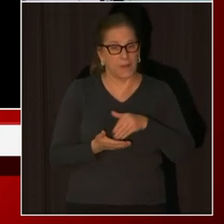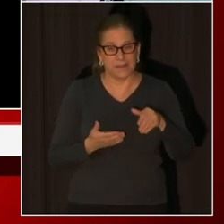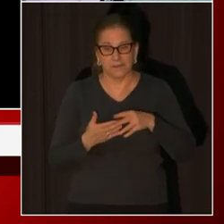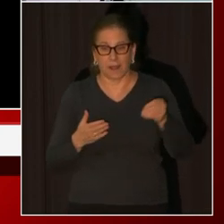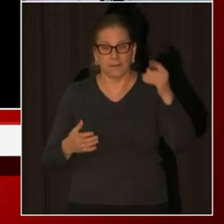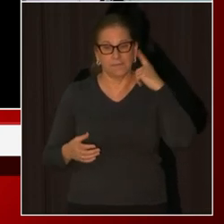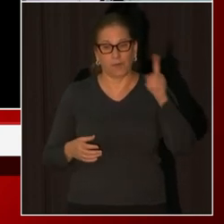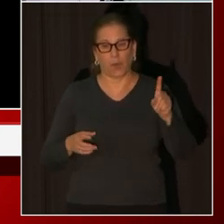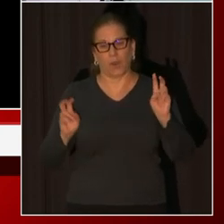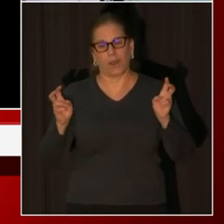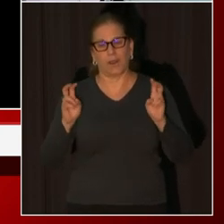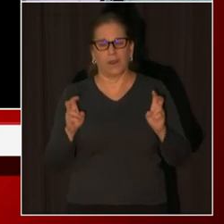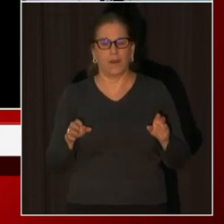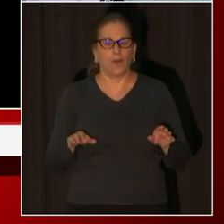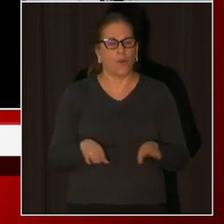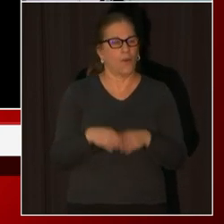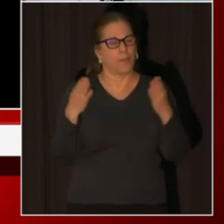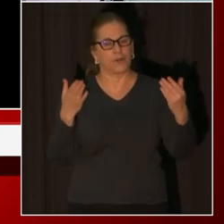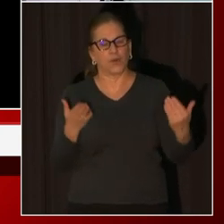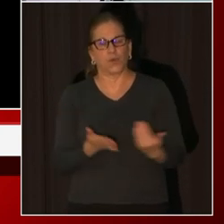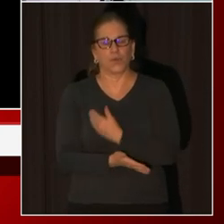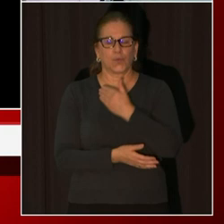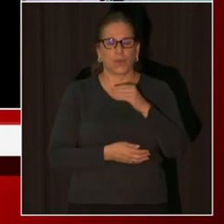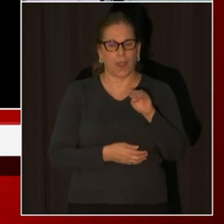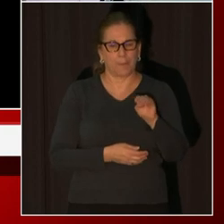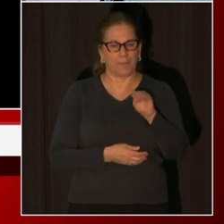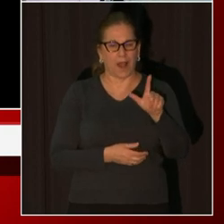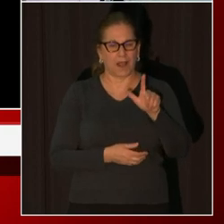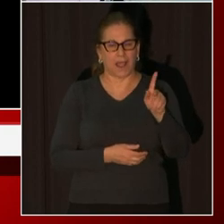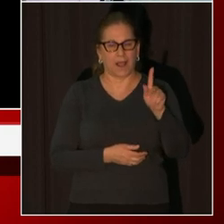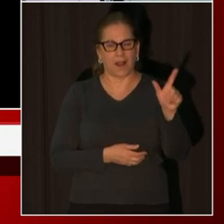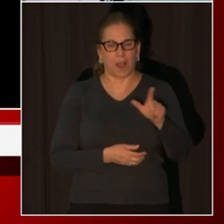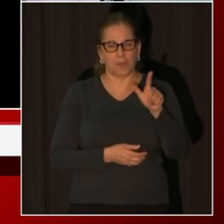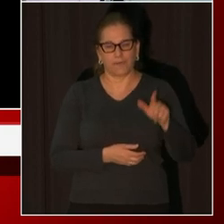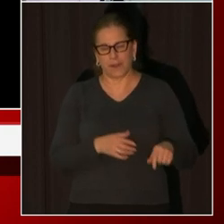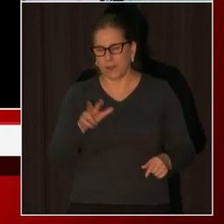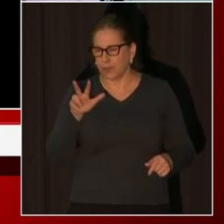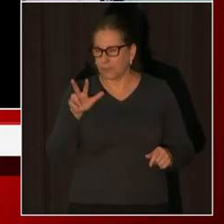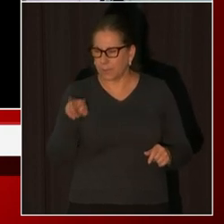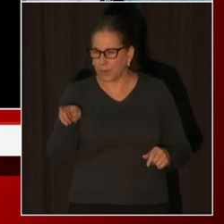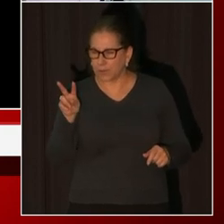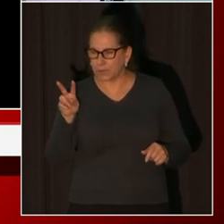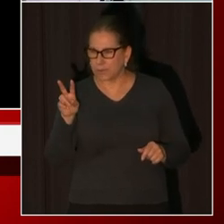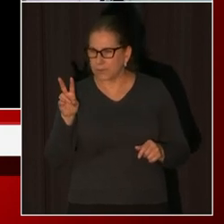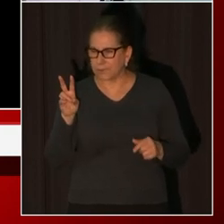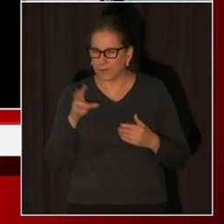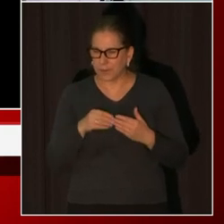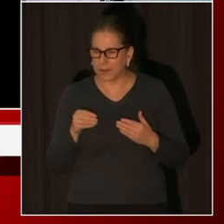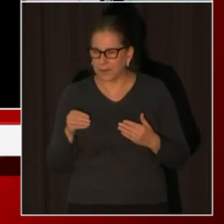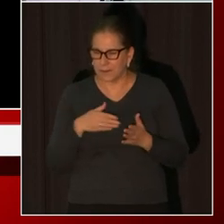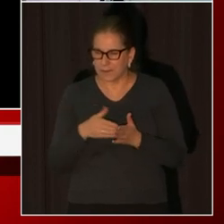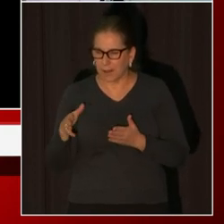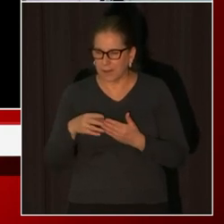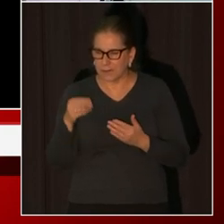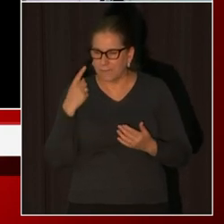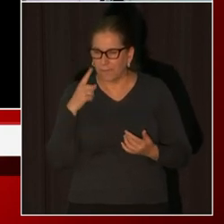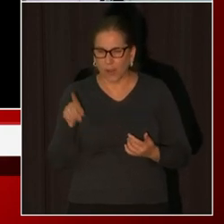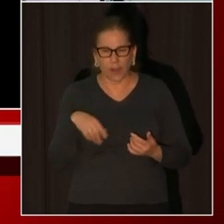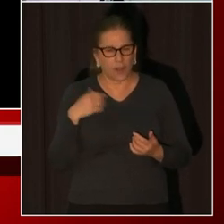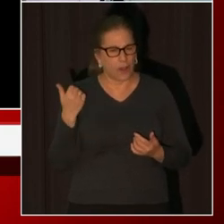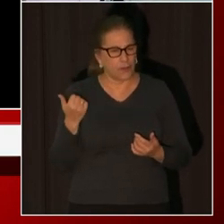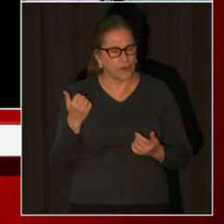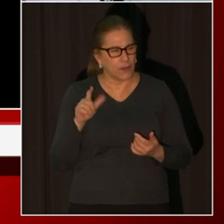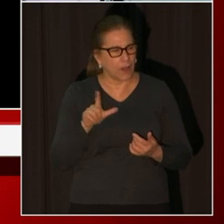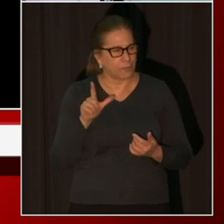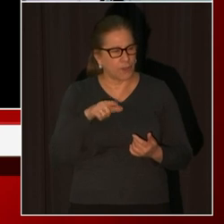and $37.2 million for a new Parkland's Turner Library and Chevy Chase Public Library. There's